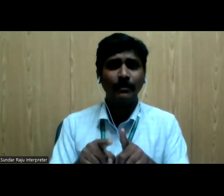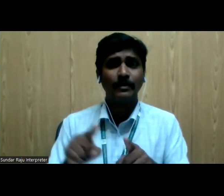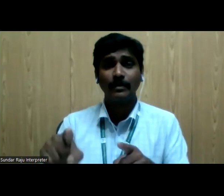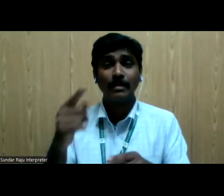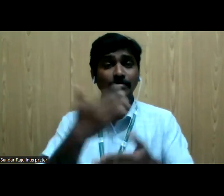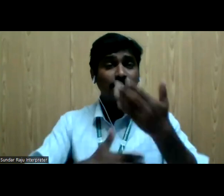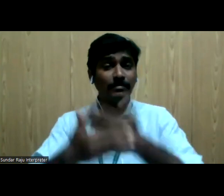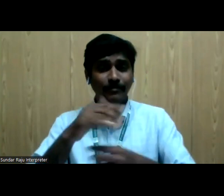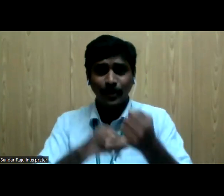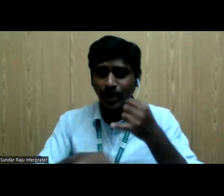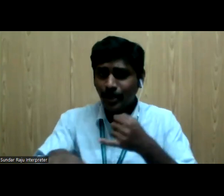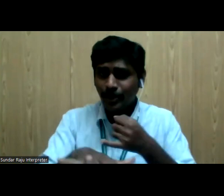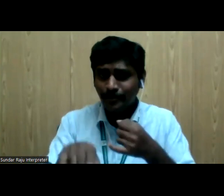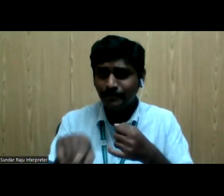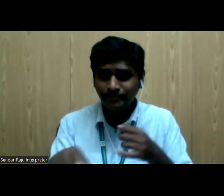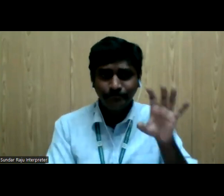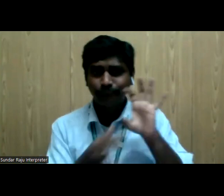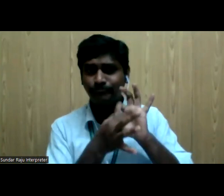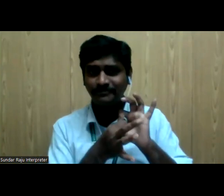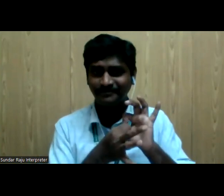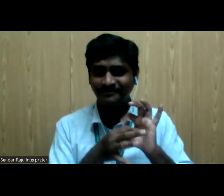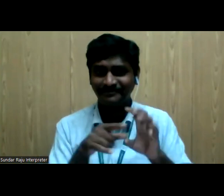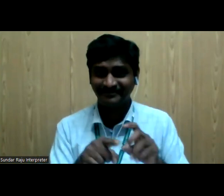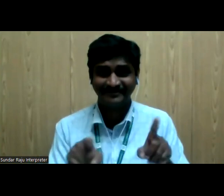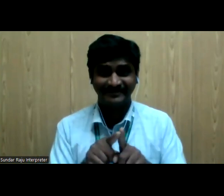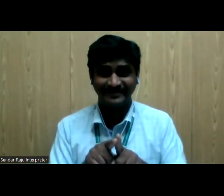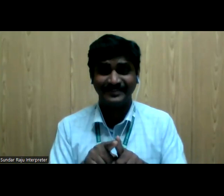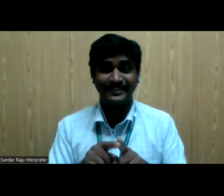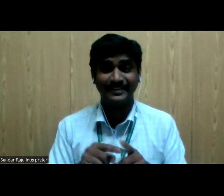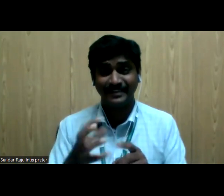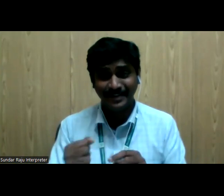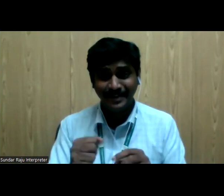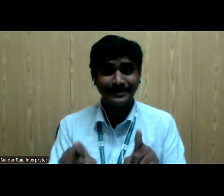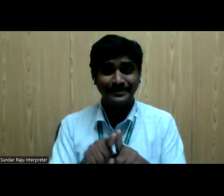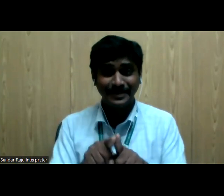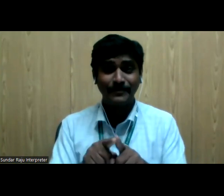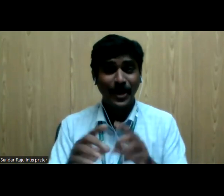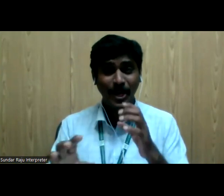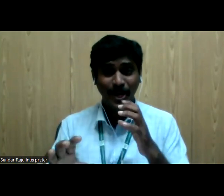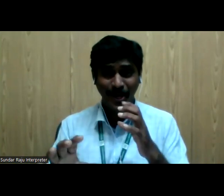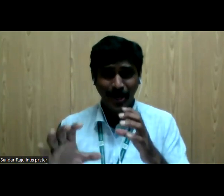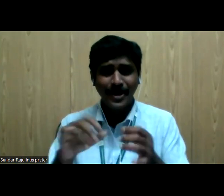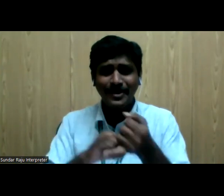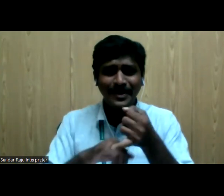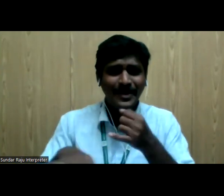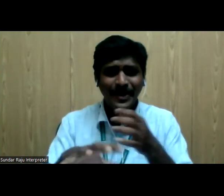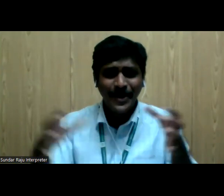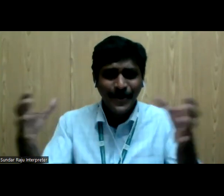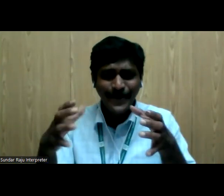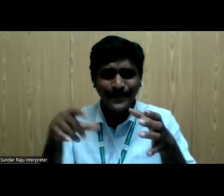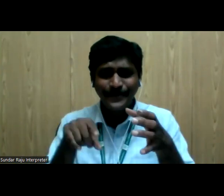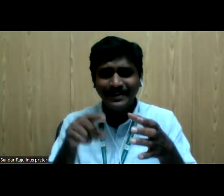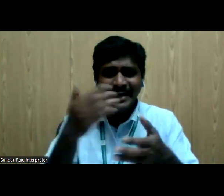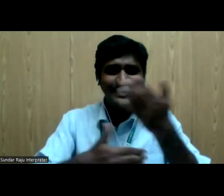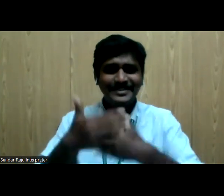with disabilities. Nayi Disha's commitment to caregivers and to the community is truly commendable. We are thrilled